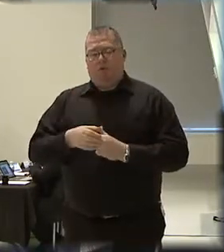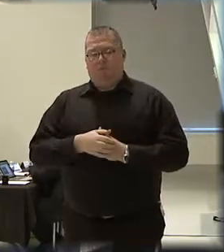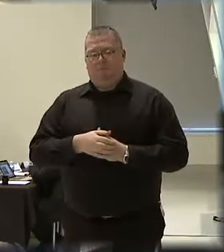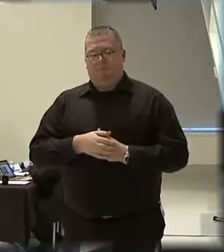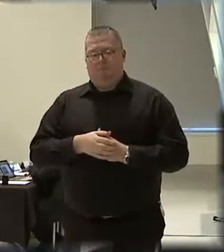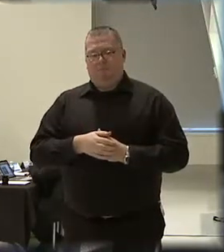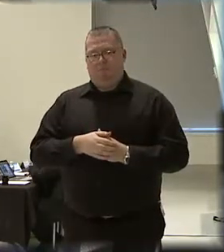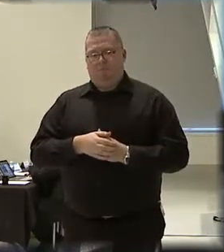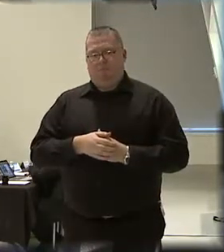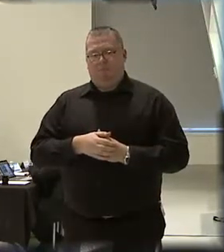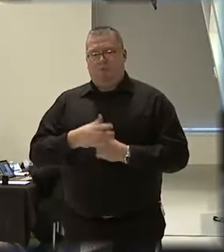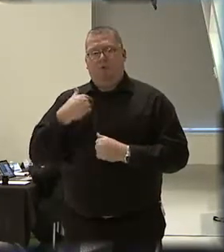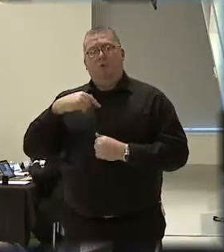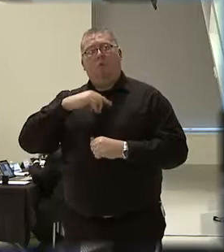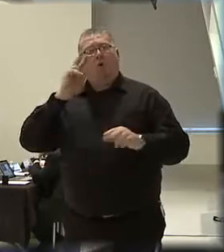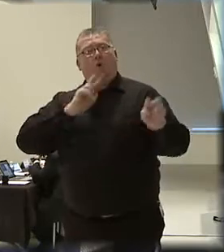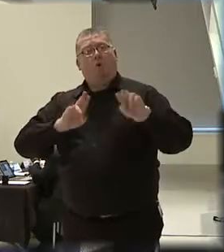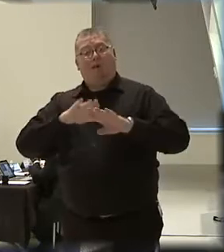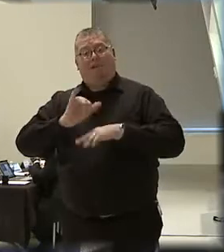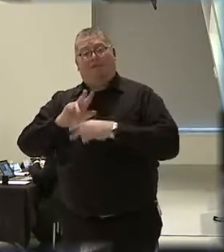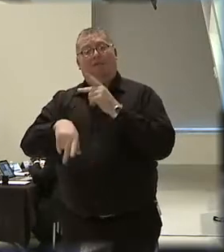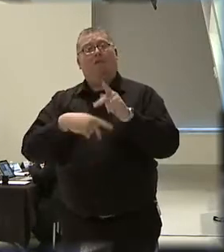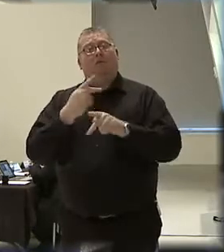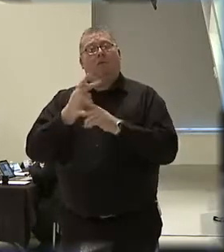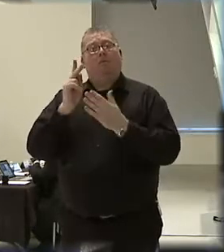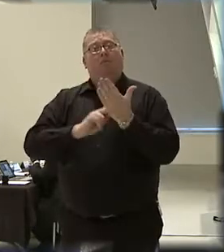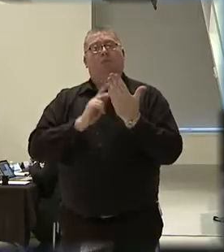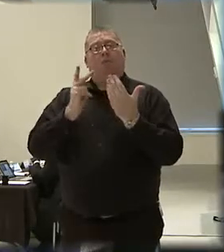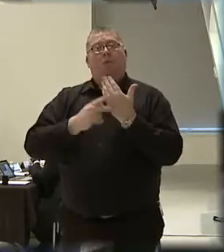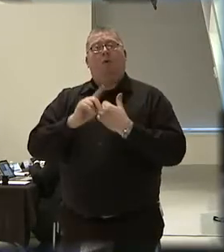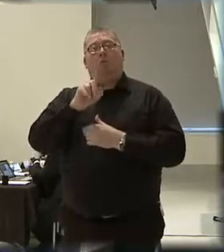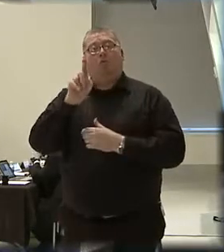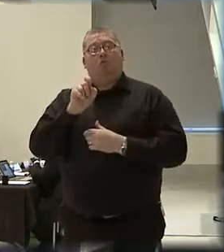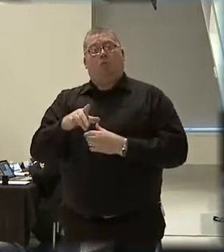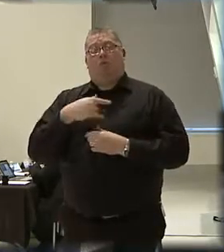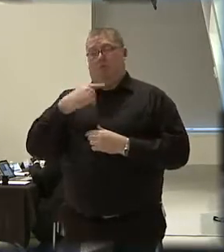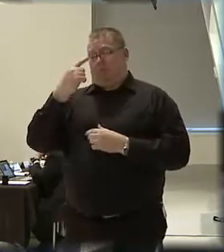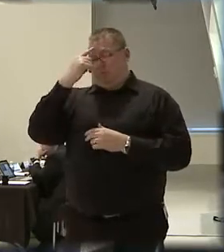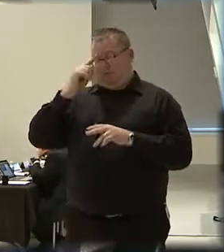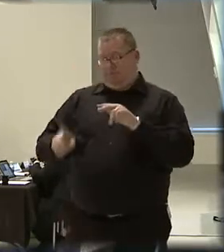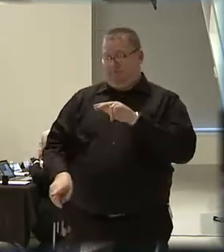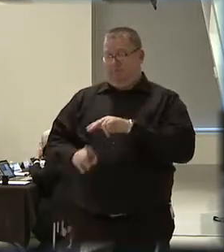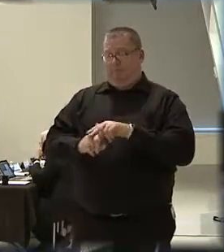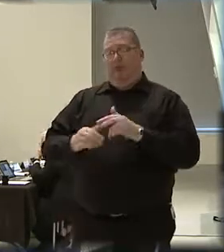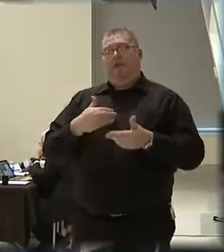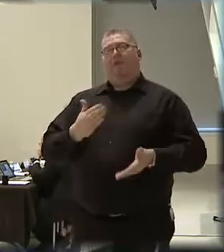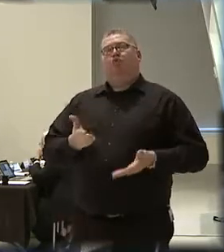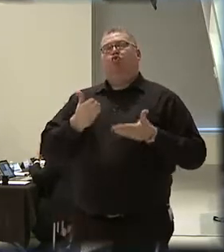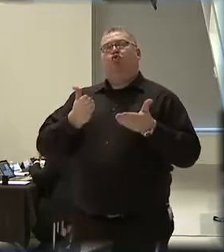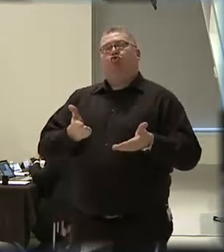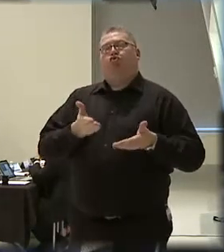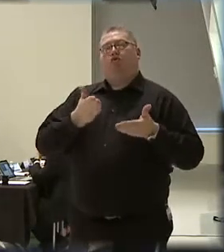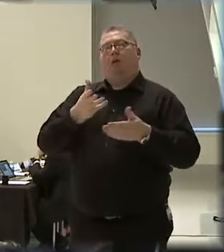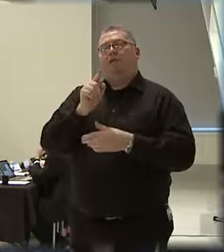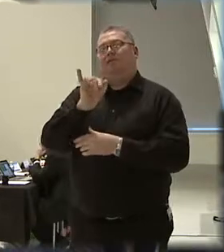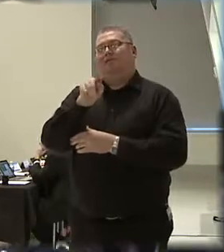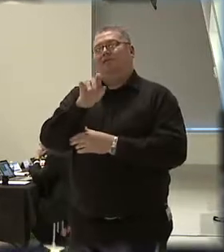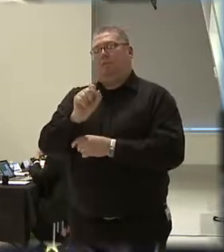anyone that's looking at this type of program, the questions that you're going to encounter, it has suggestions and tips that you need to look